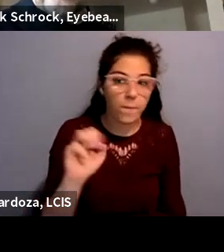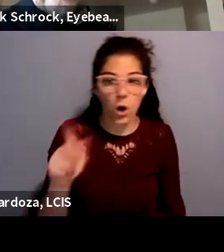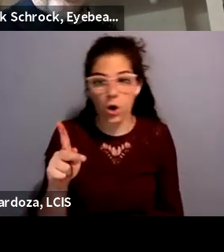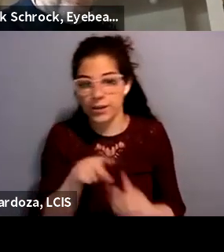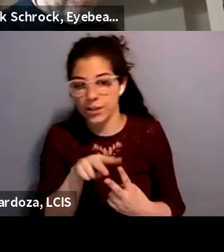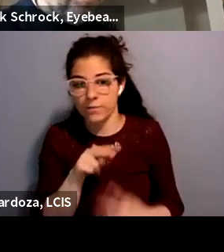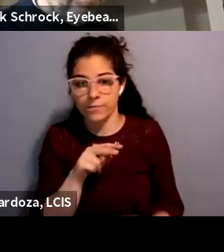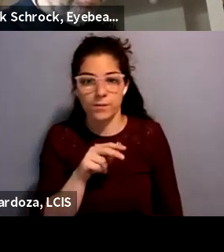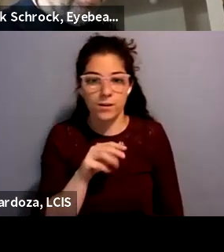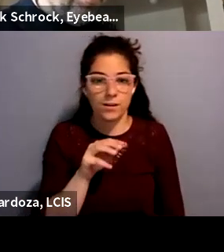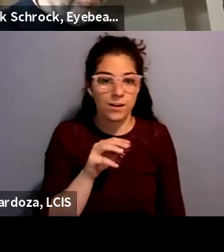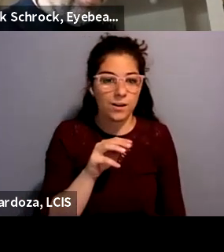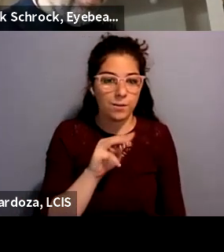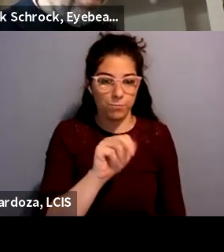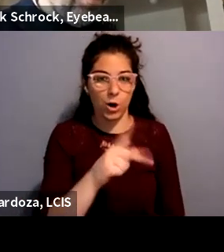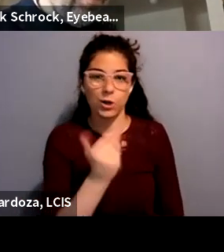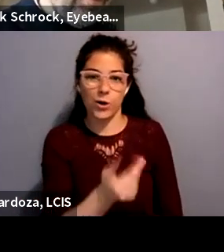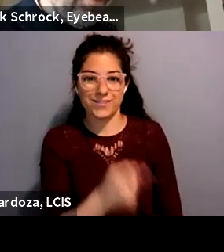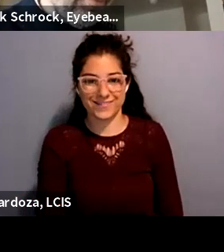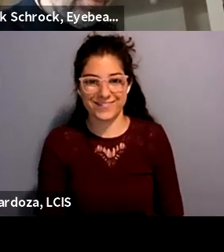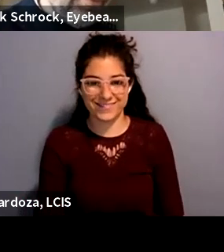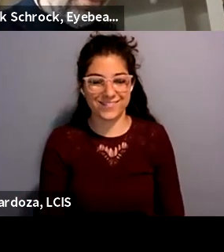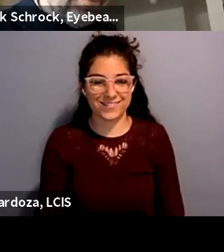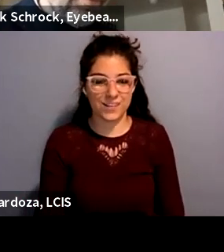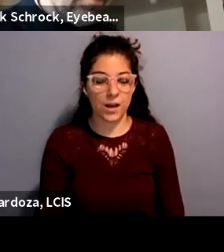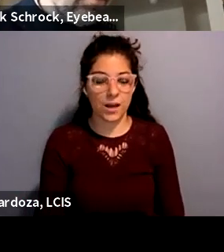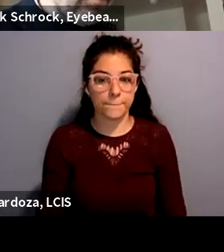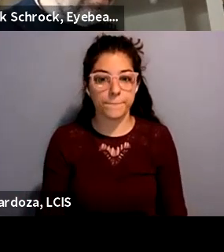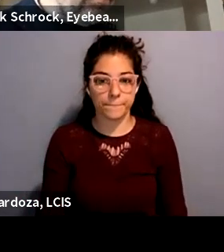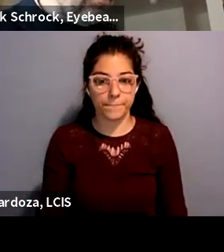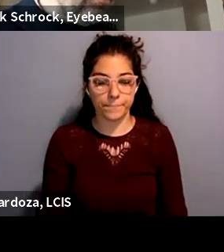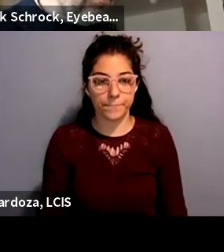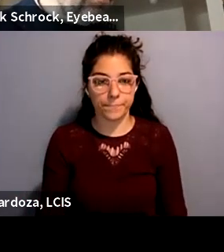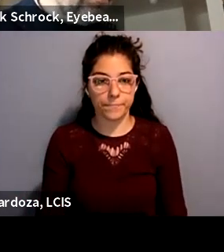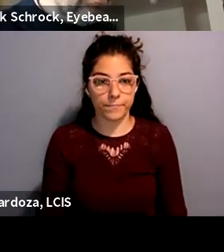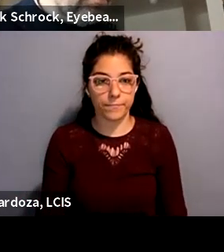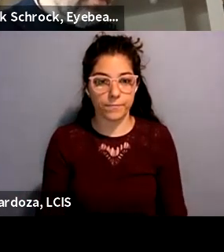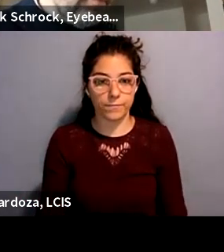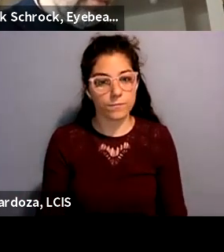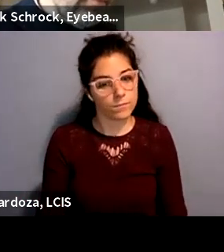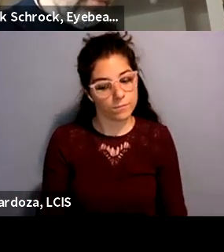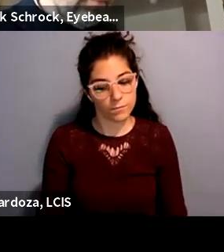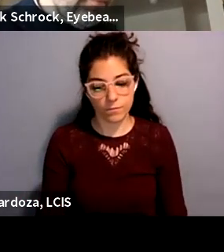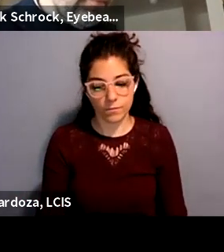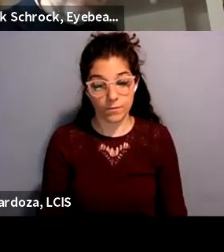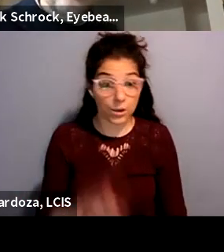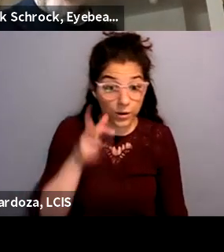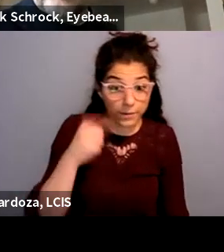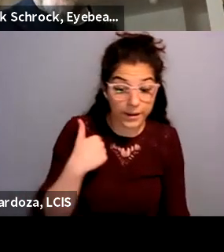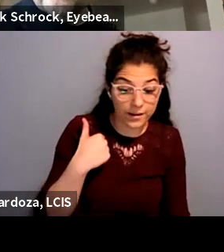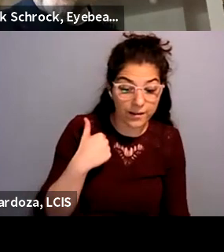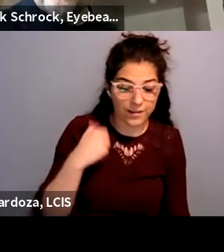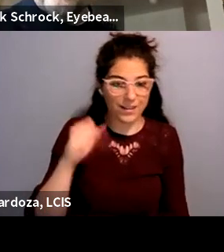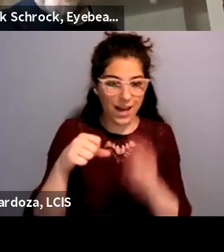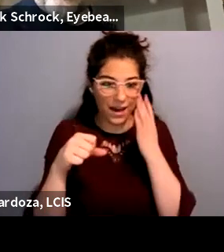Mark, who you are. Mark, why don't you go ahead? Yeah, this isn't Mark. Can you hear me? Yeah, I just wanted